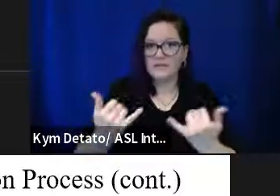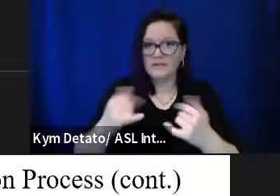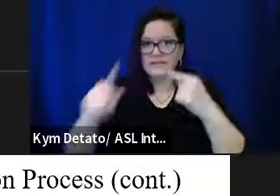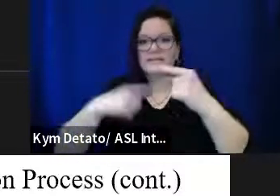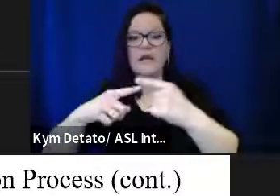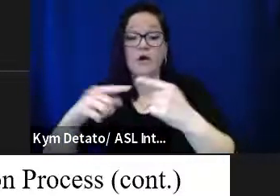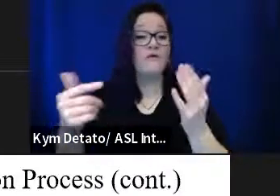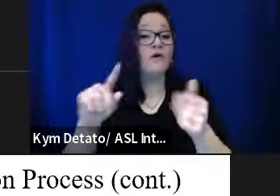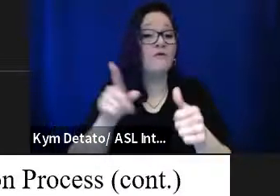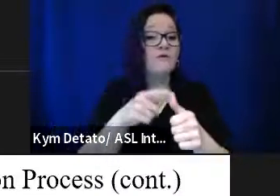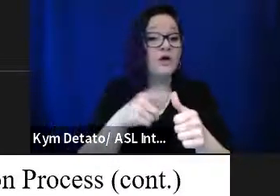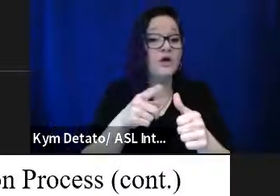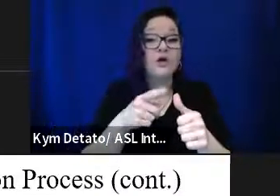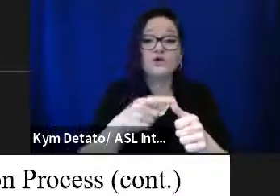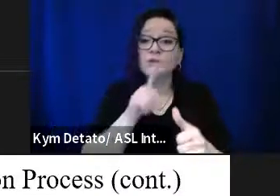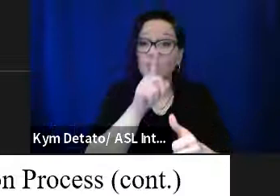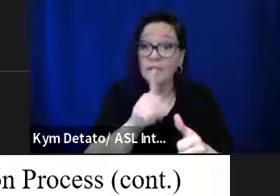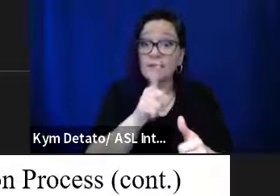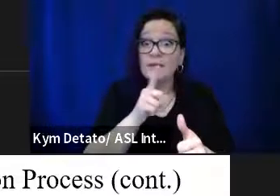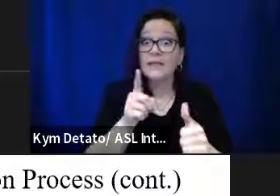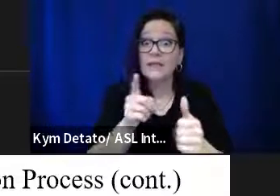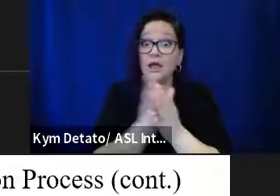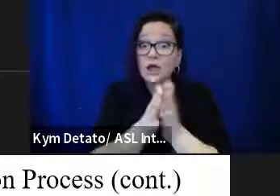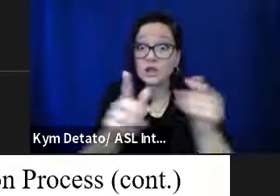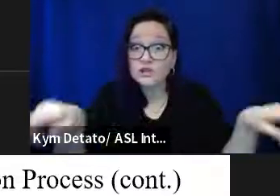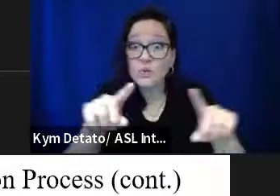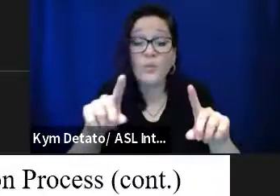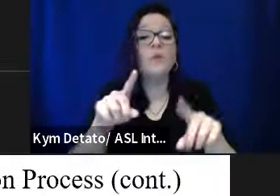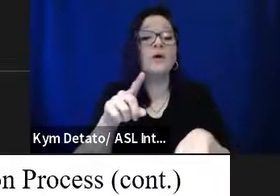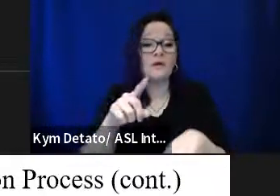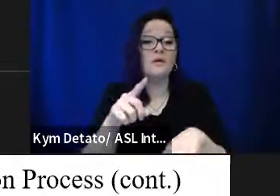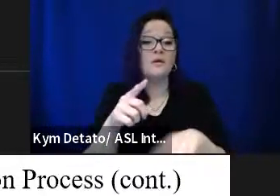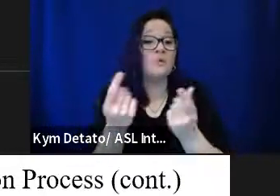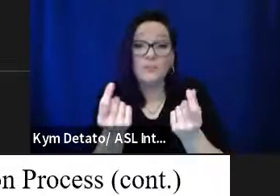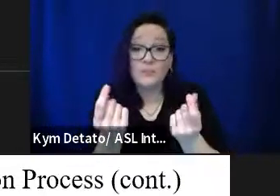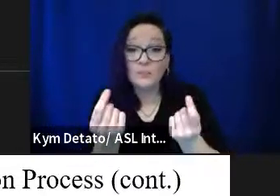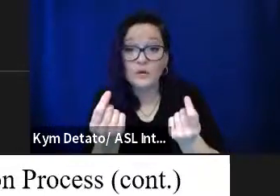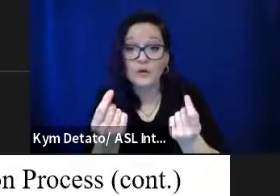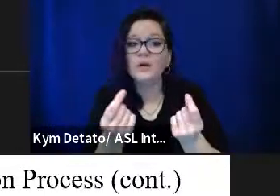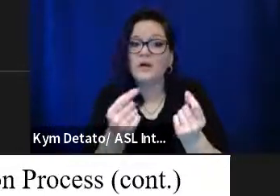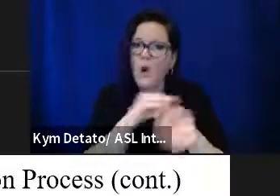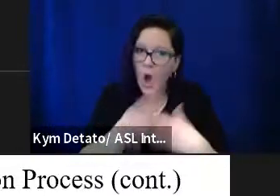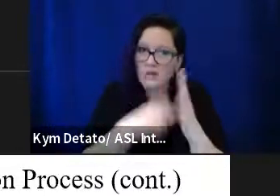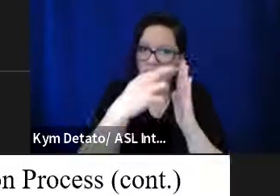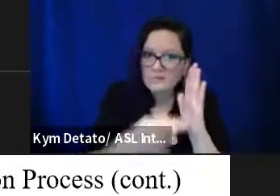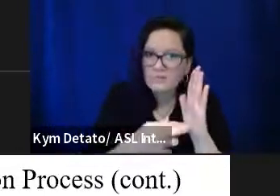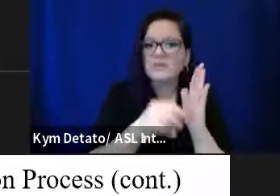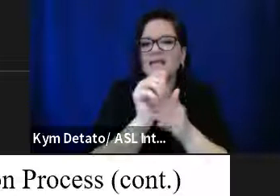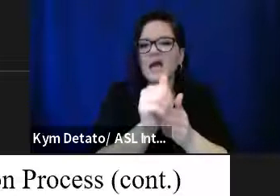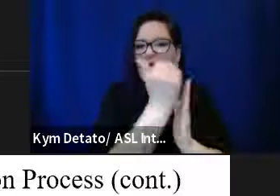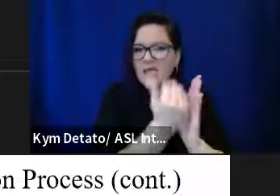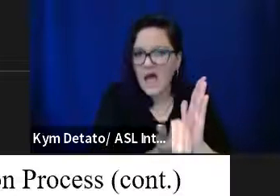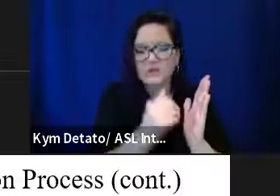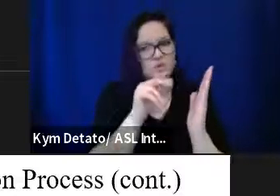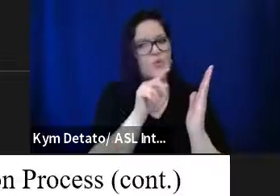that we highly encourage you, and really a requirement, is to closely read all of the guidelines document. There's a